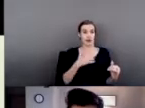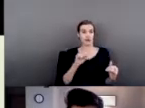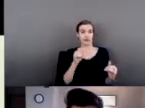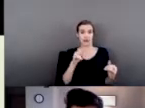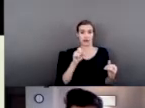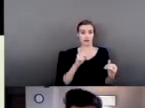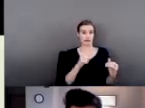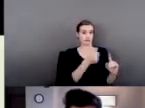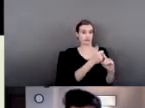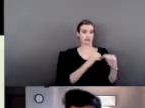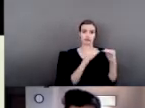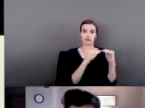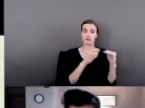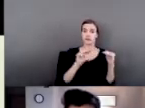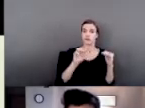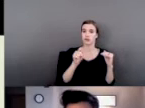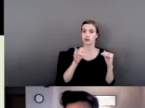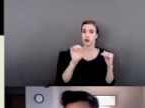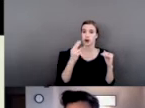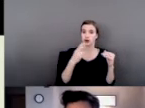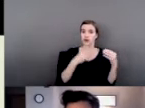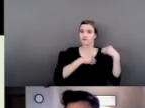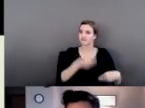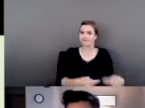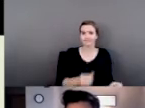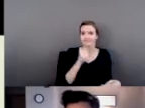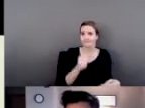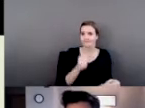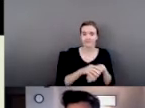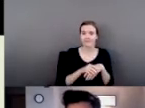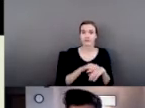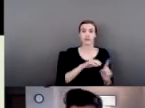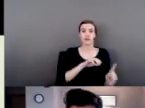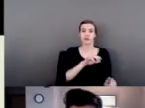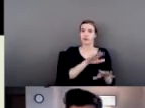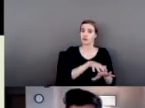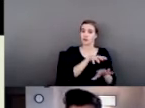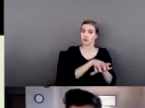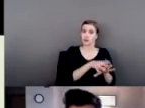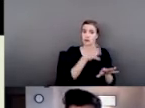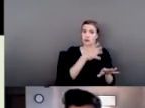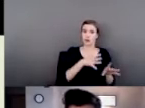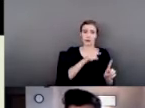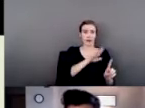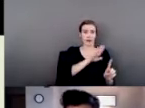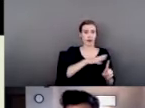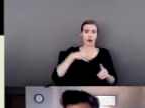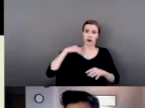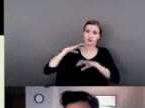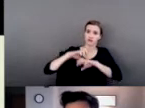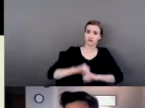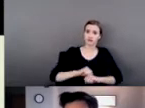being matriarchs. And then when Native women aren't allowed to fulfill their traditional roles within the